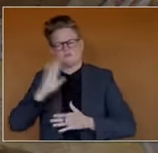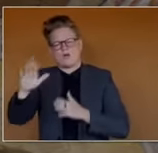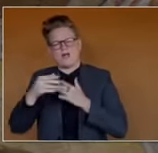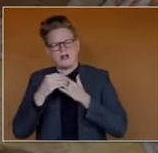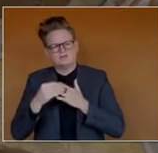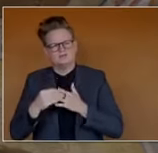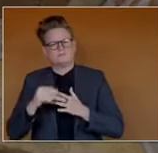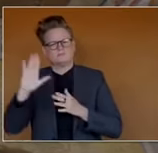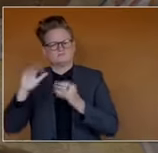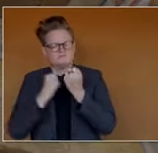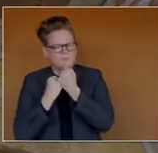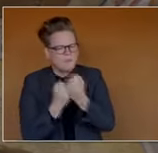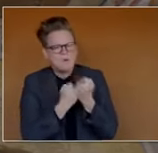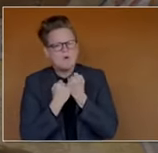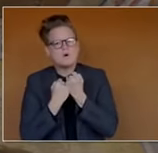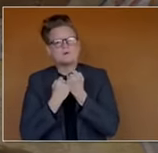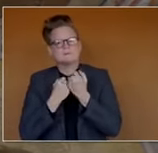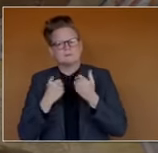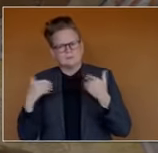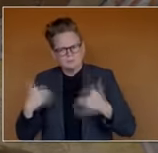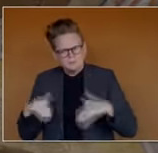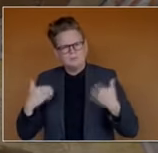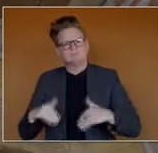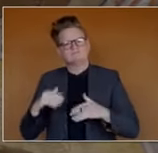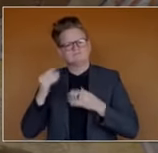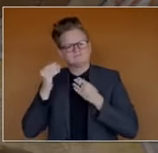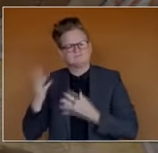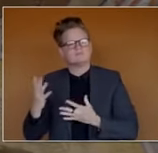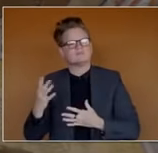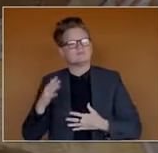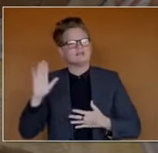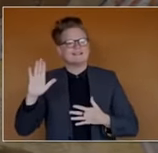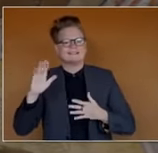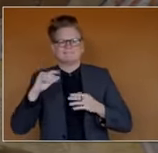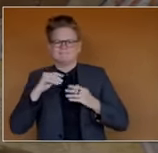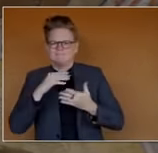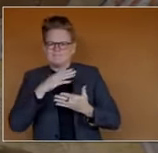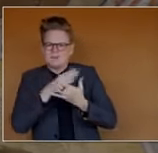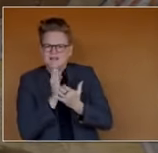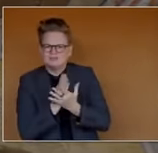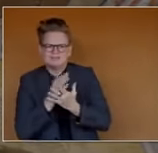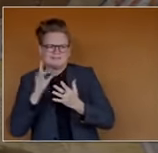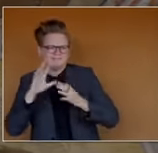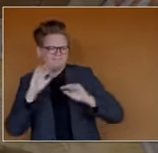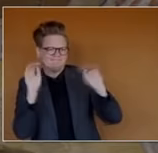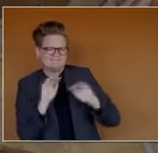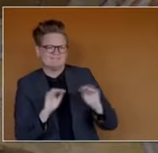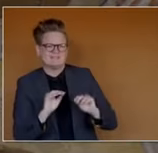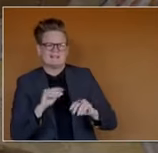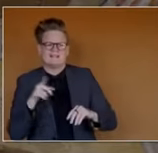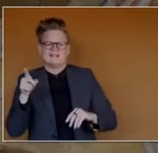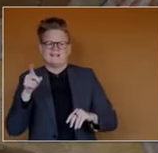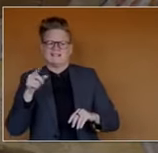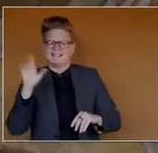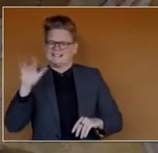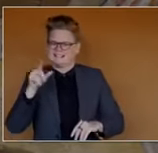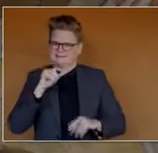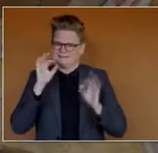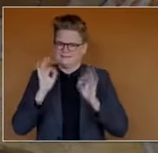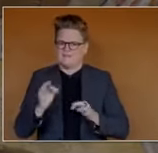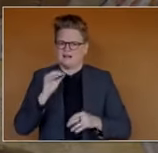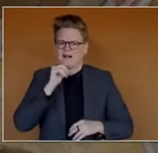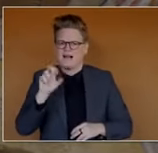and guidance as it relates to budget allocations. And trust me, she hasn't been shy about what she hopes to see in terms of